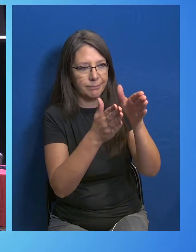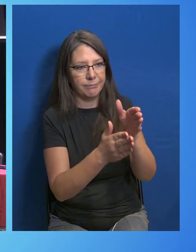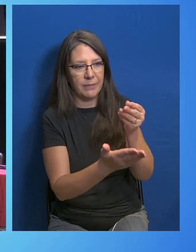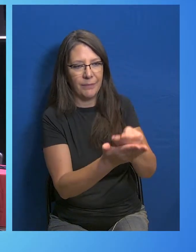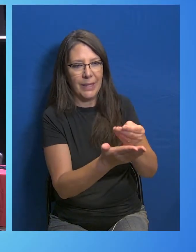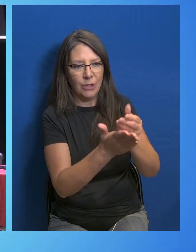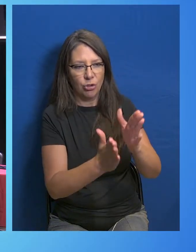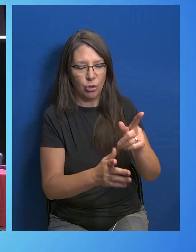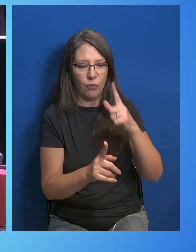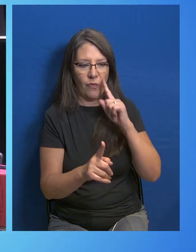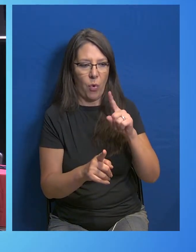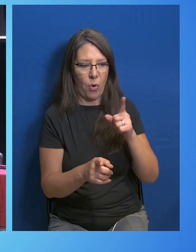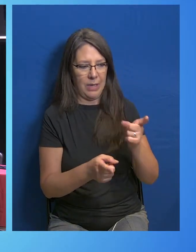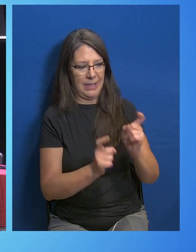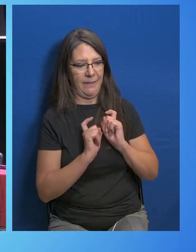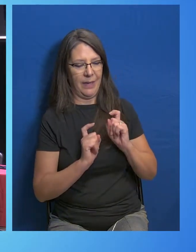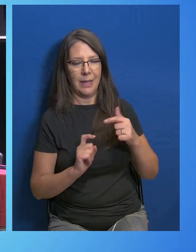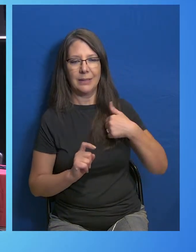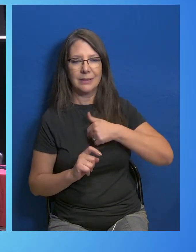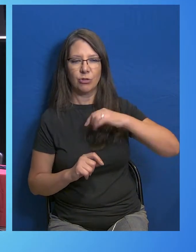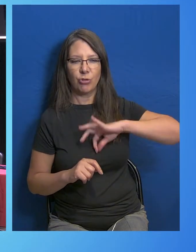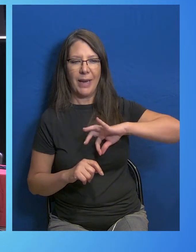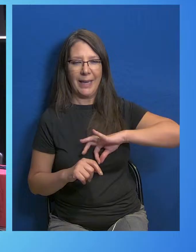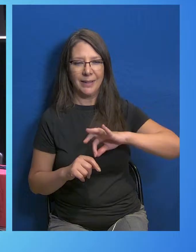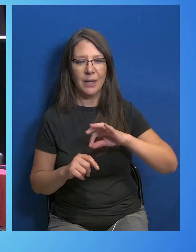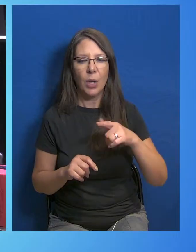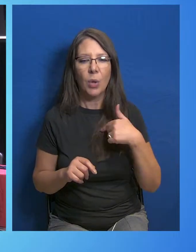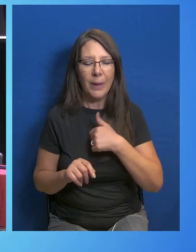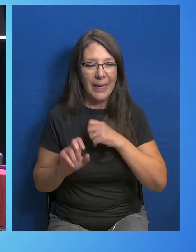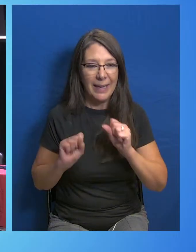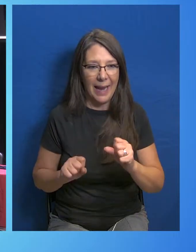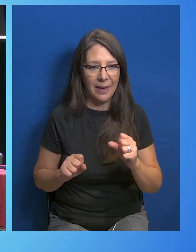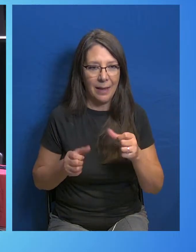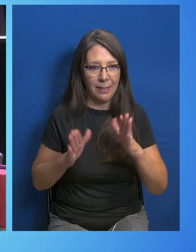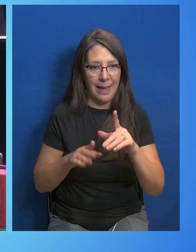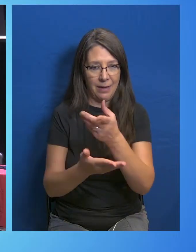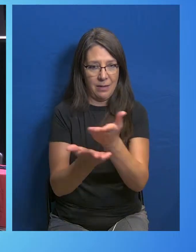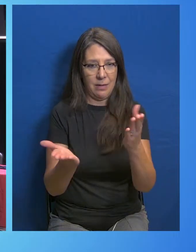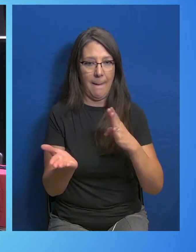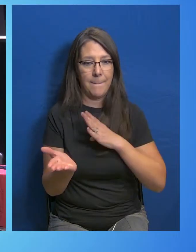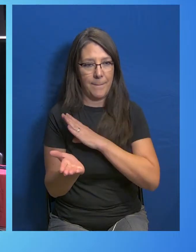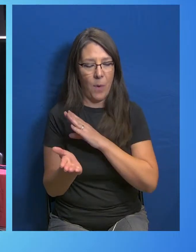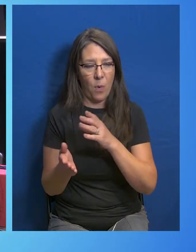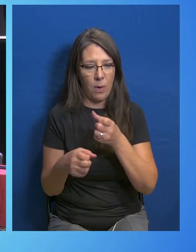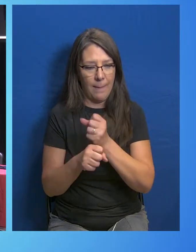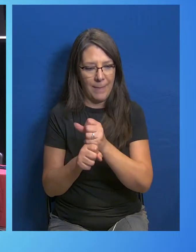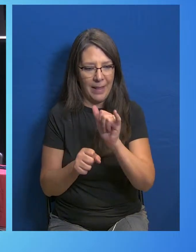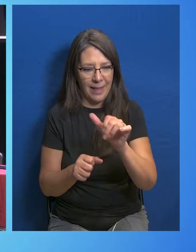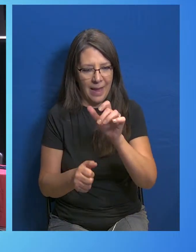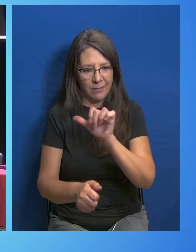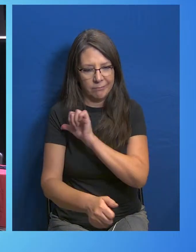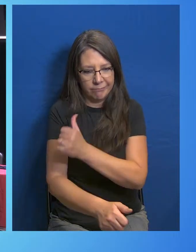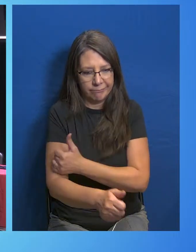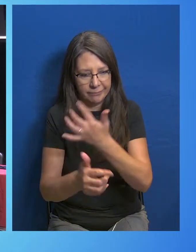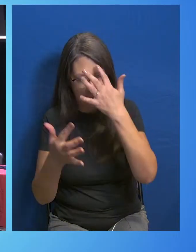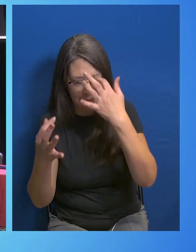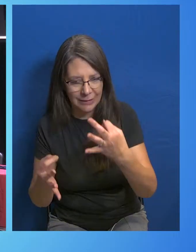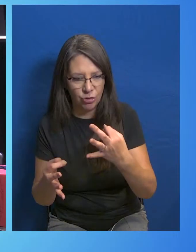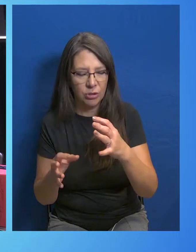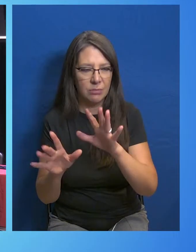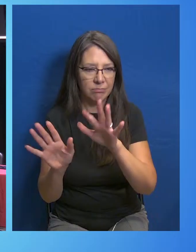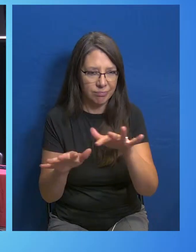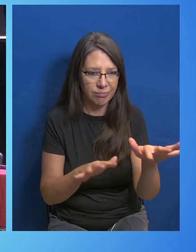just obtain credit. And being able to have the board authorize that and be able to be involved in that decision